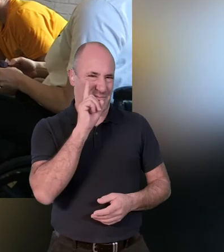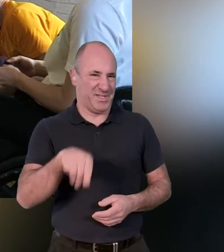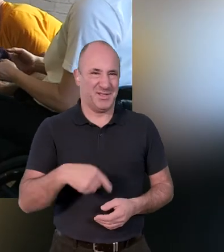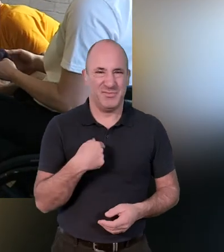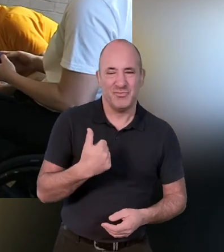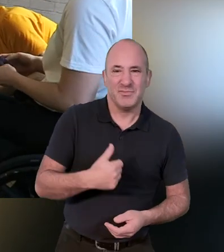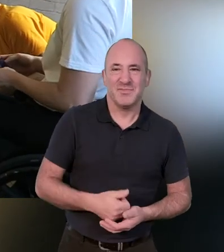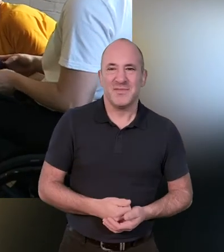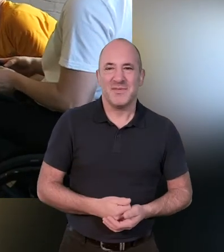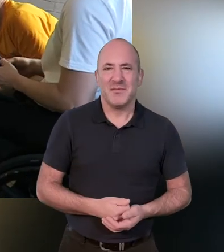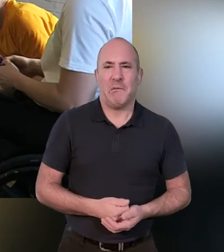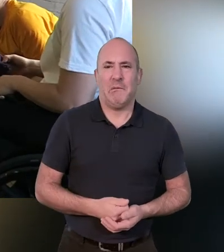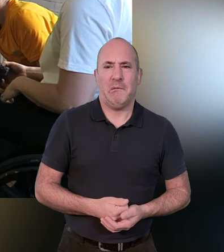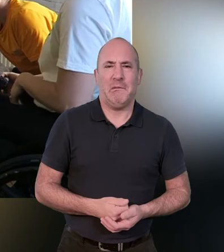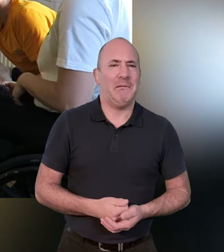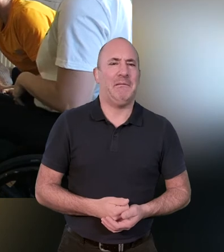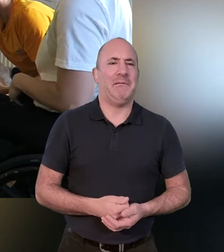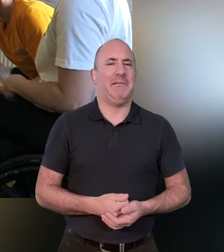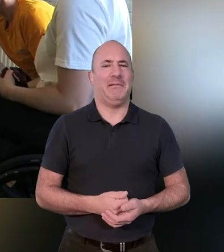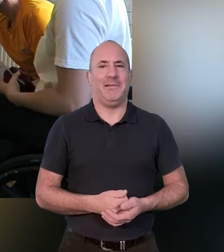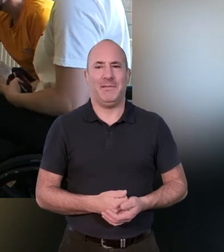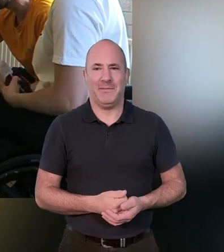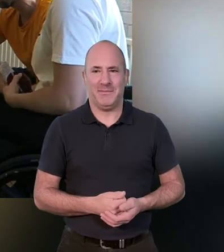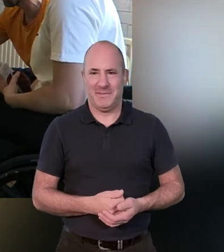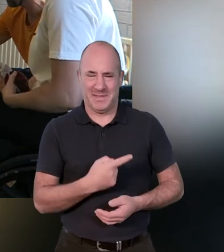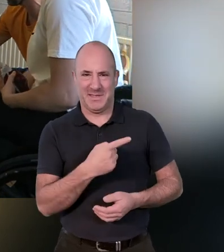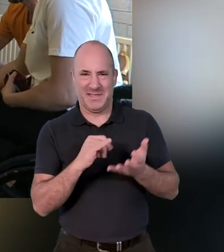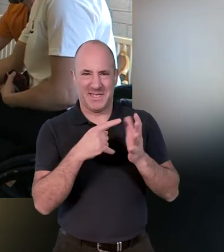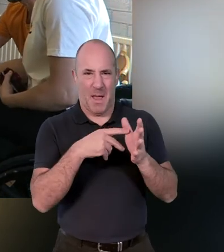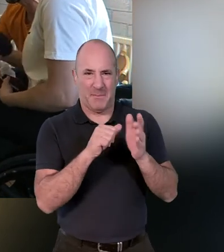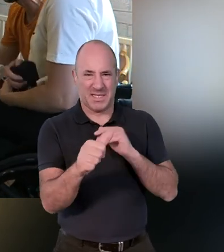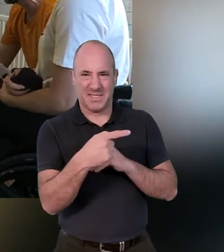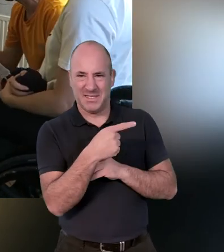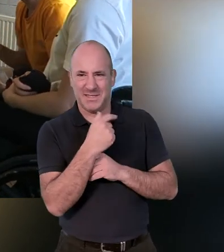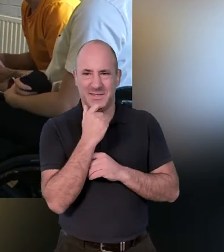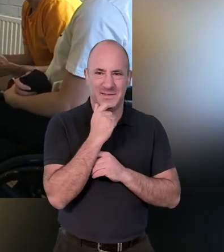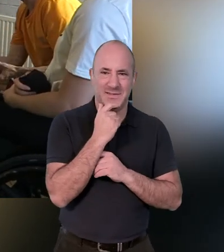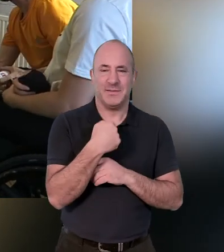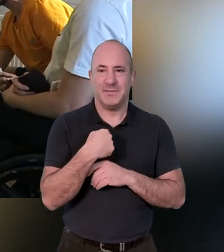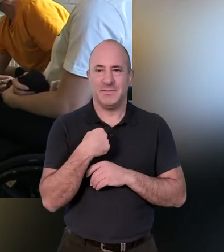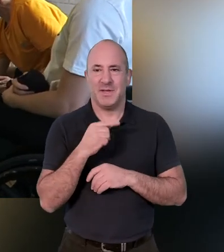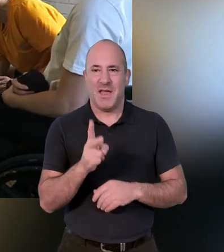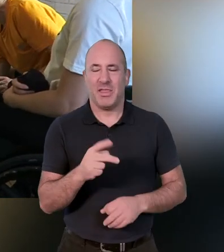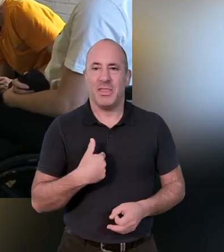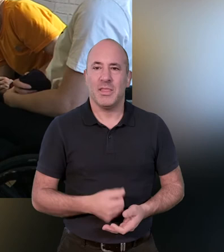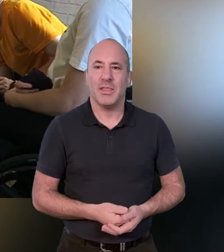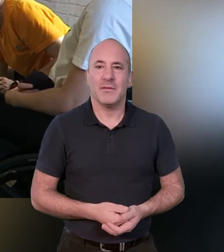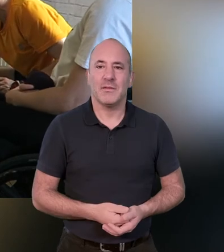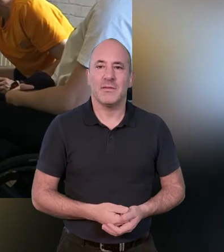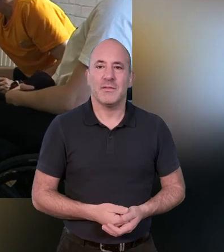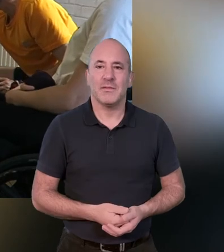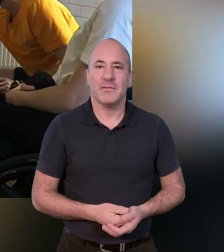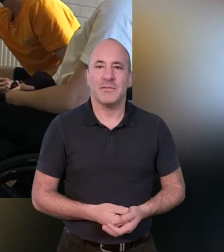Oh, I think I can beat that one. Or maybe not, no. I think Sam is closest, so I go.